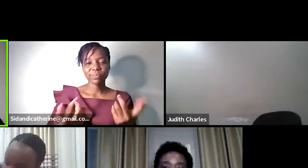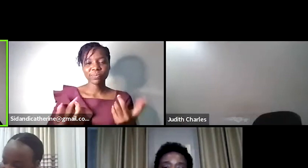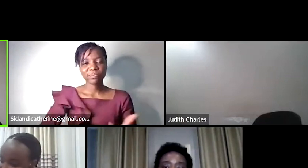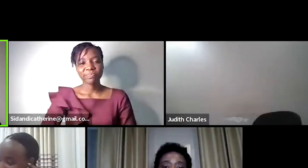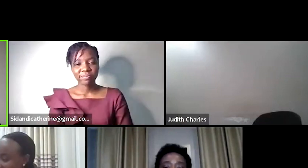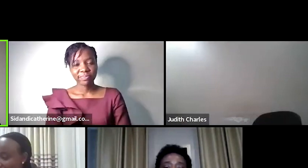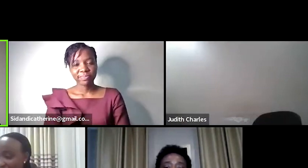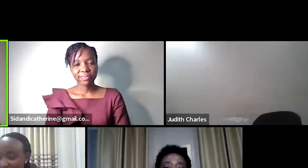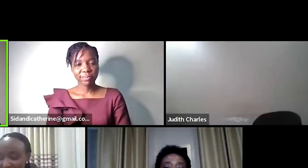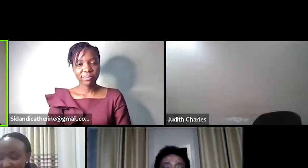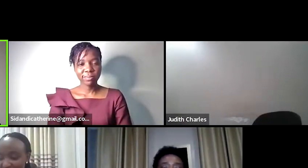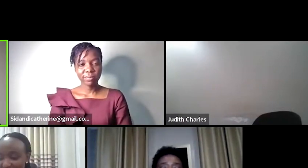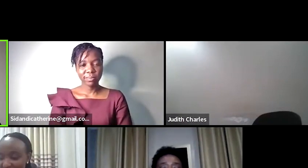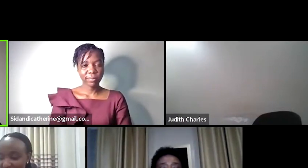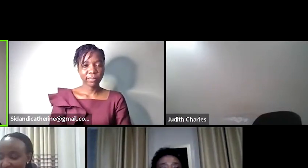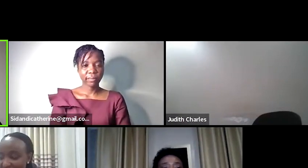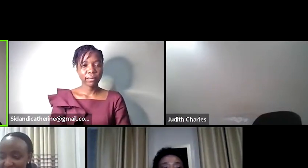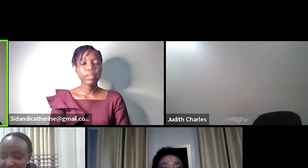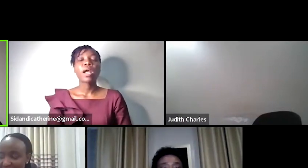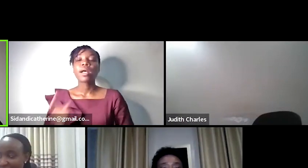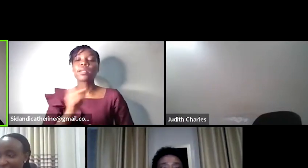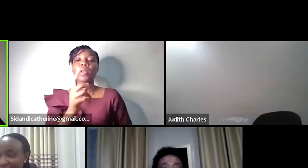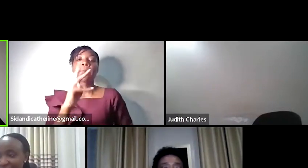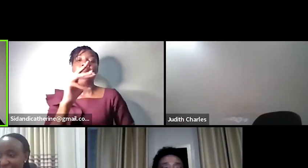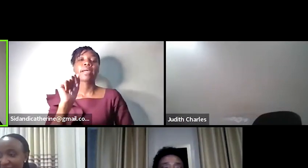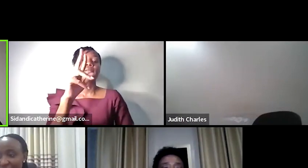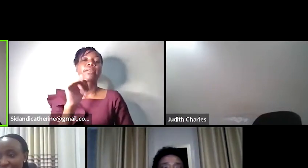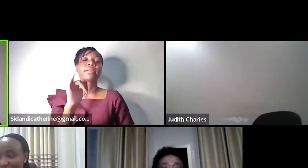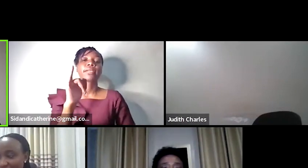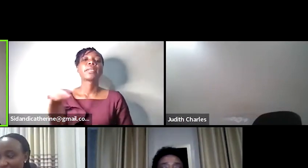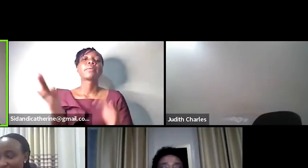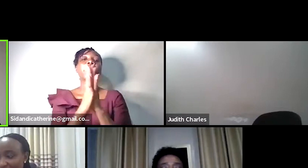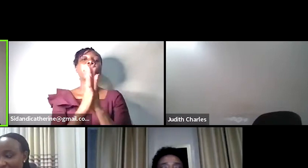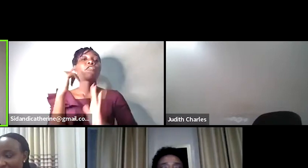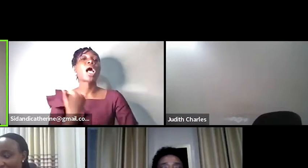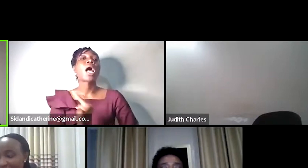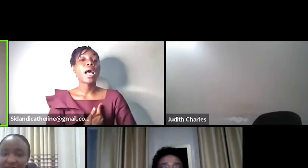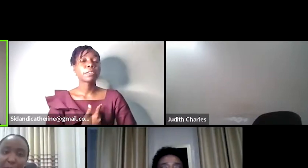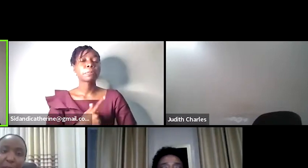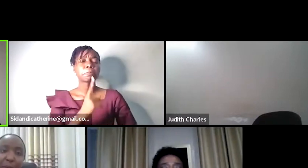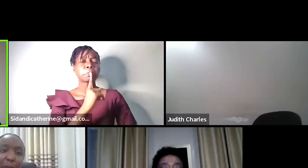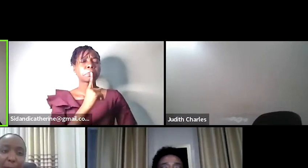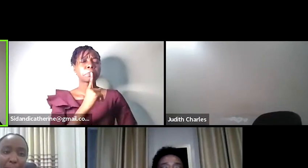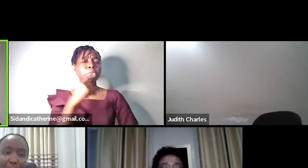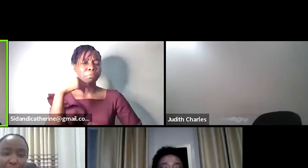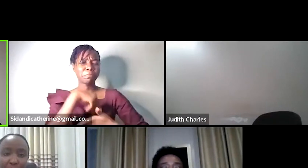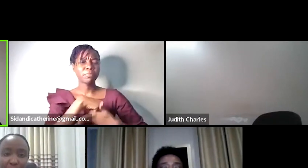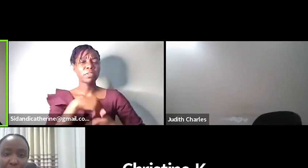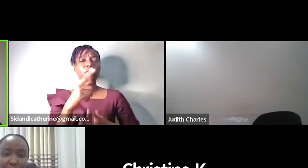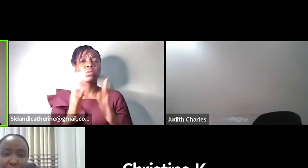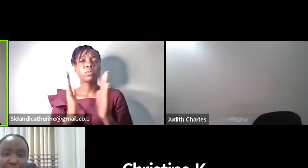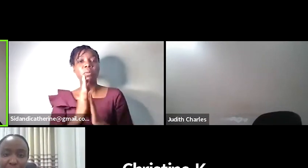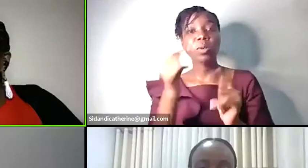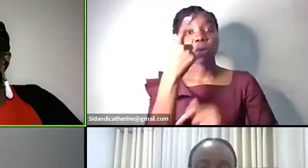Yeah. So Mary, please pray for us silently. Because when we start unmuting people, it becomes a challenge.